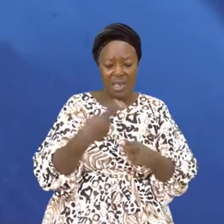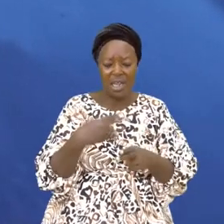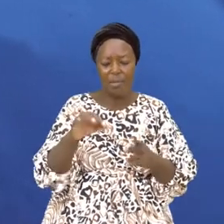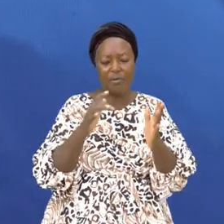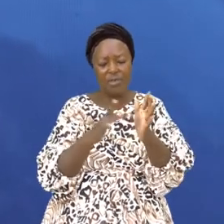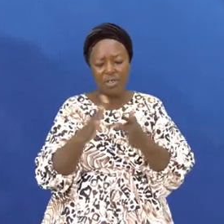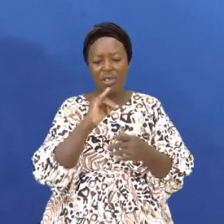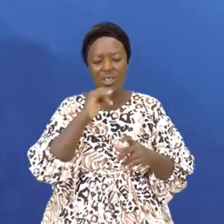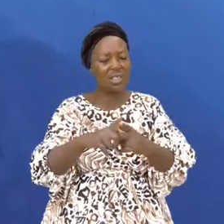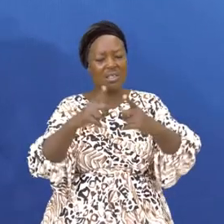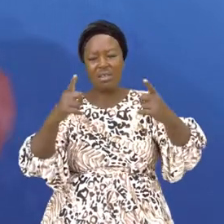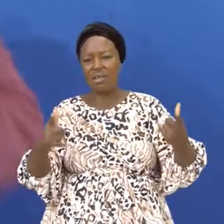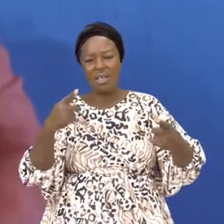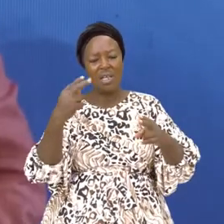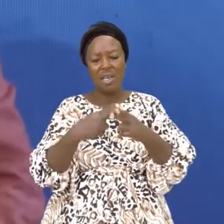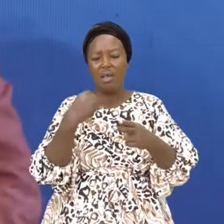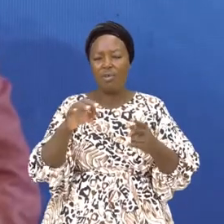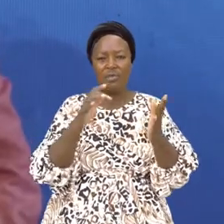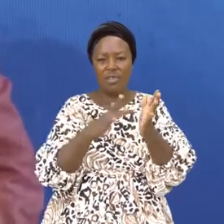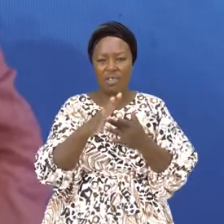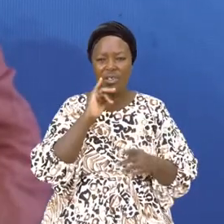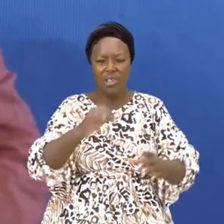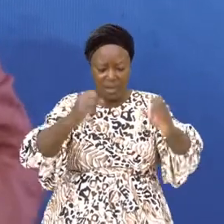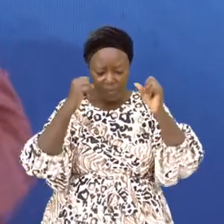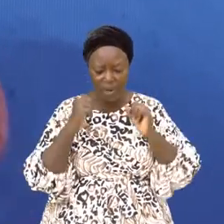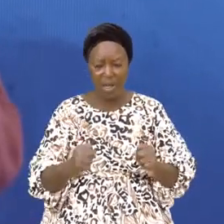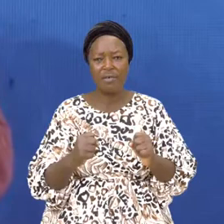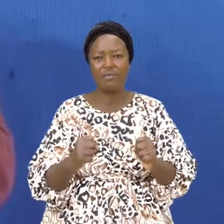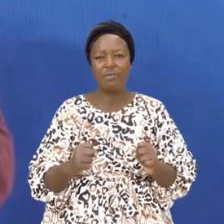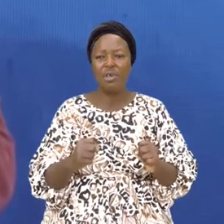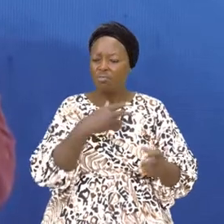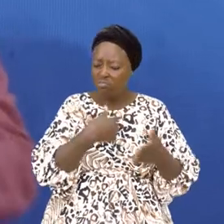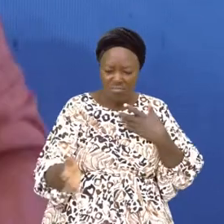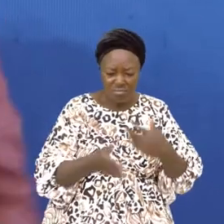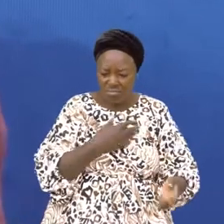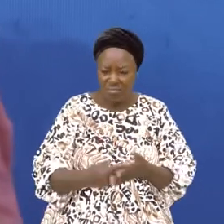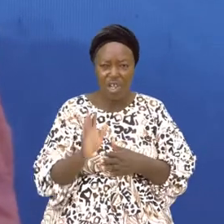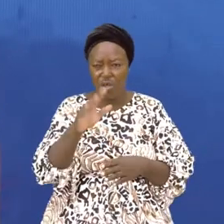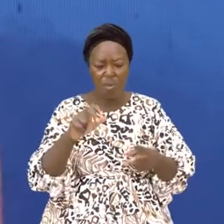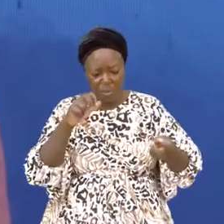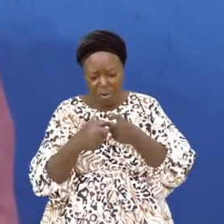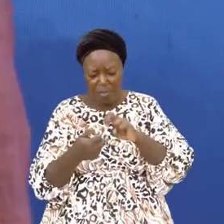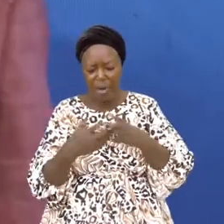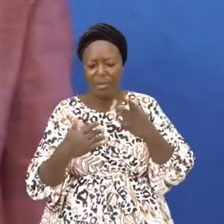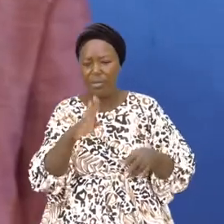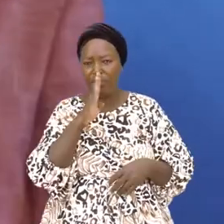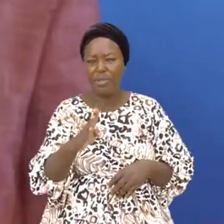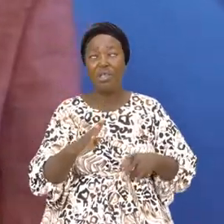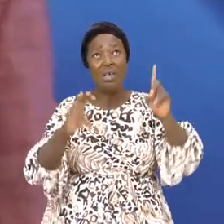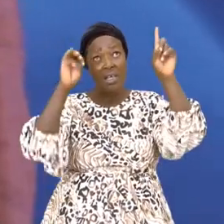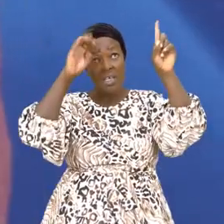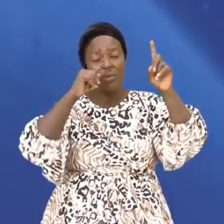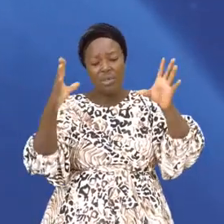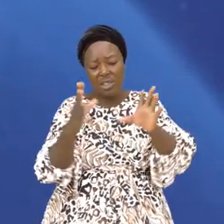The name of Jesus is powerful. Whatever your challenge may be, He will